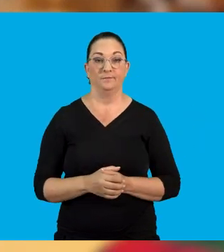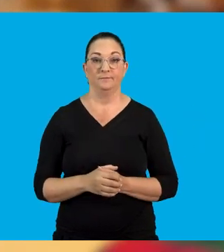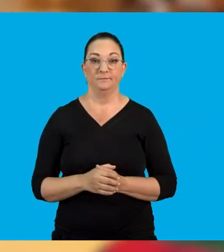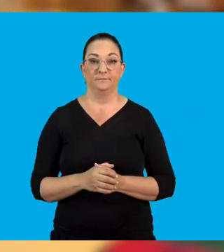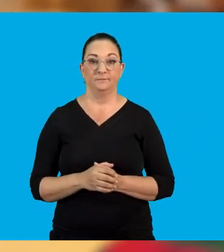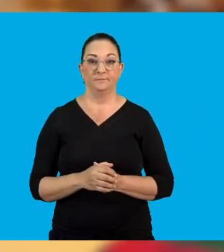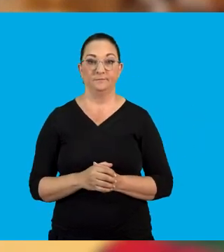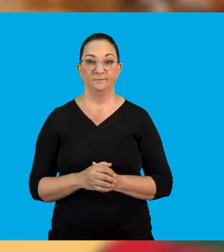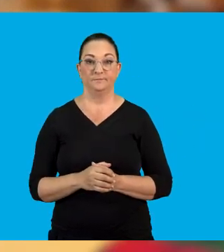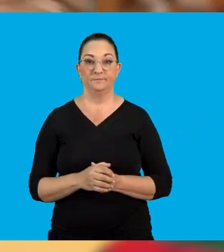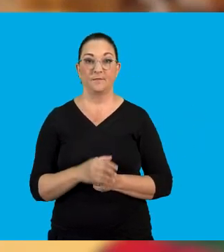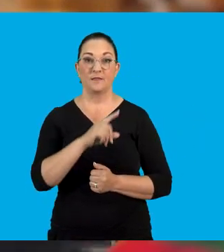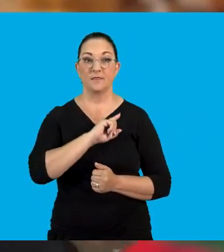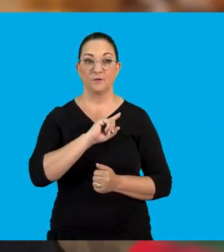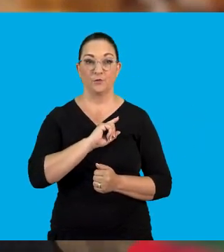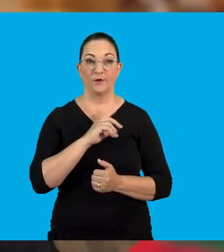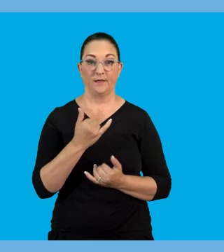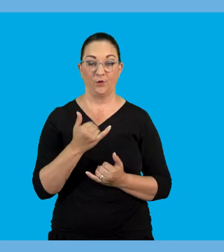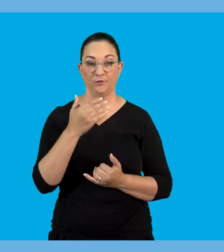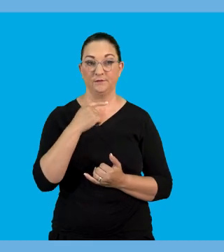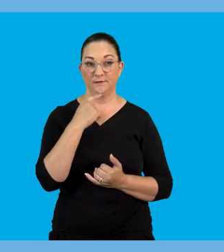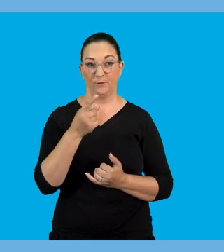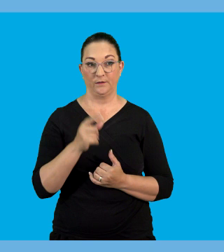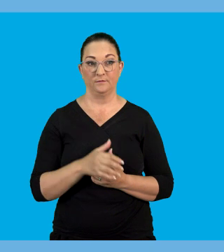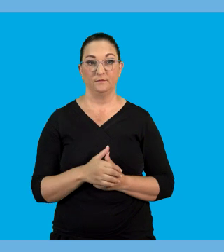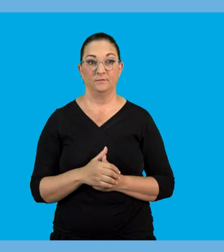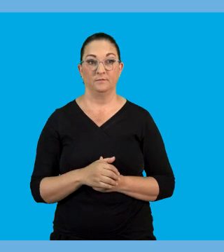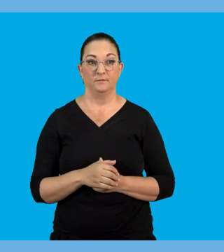other substance. So that means the